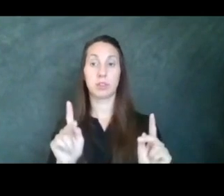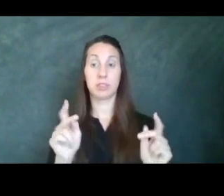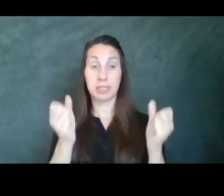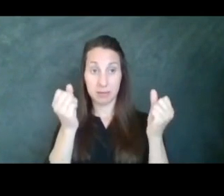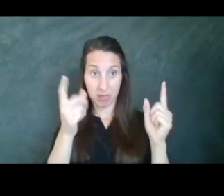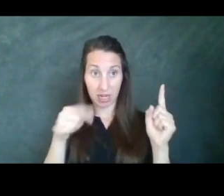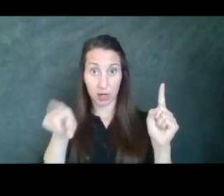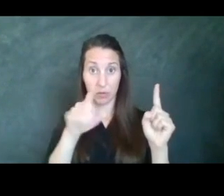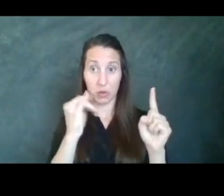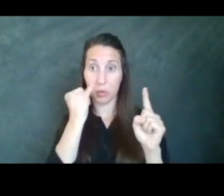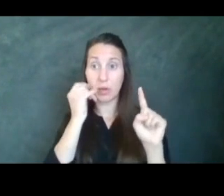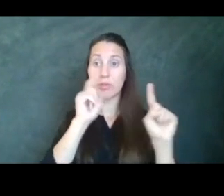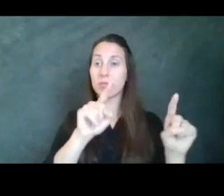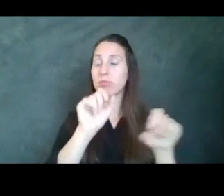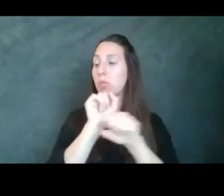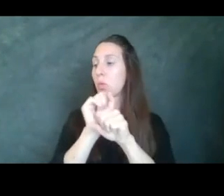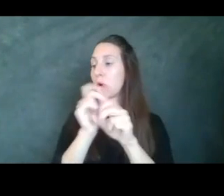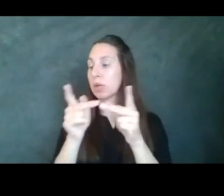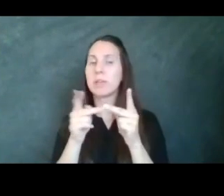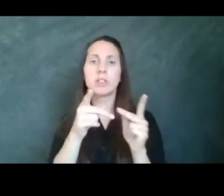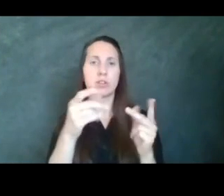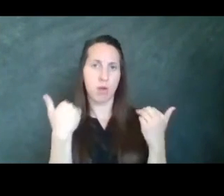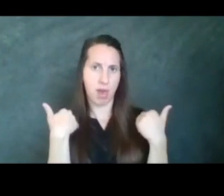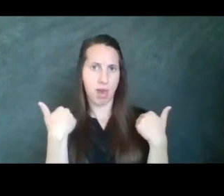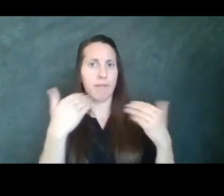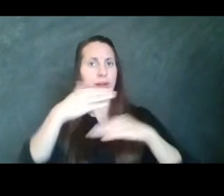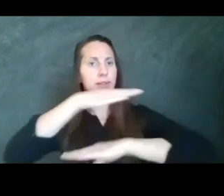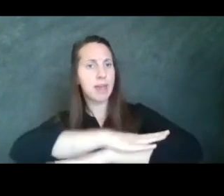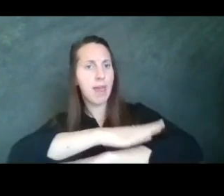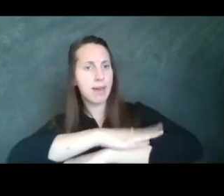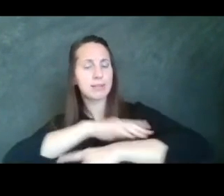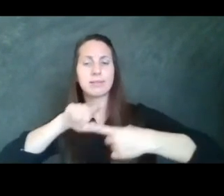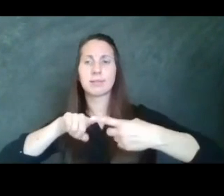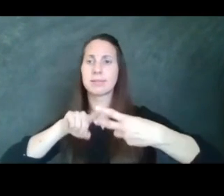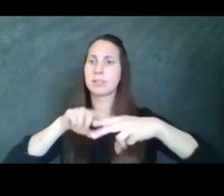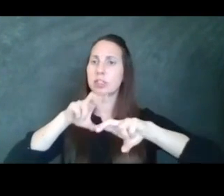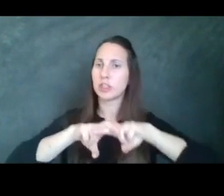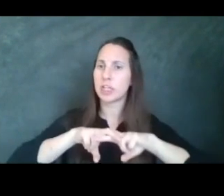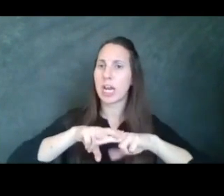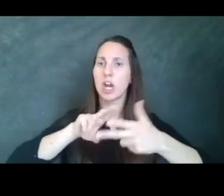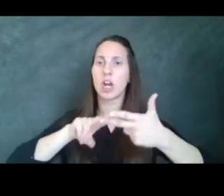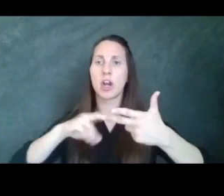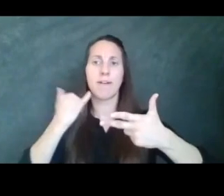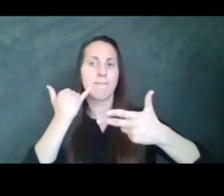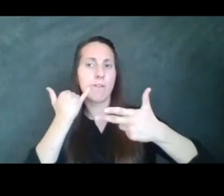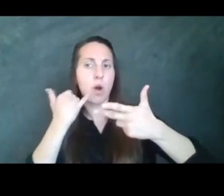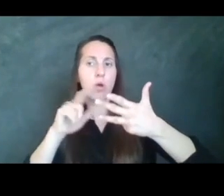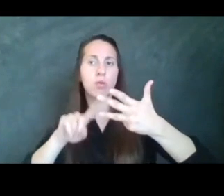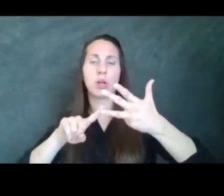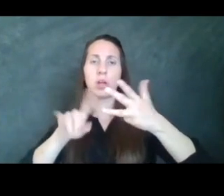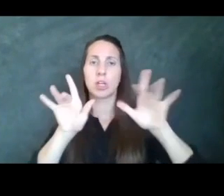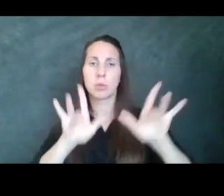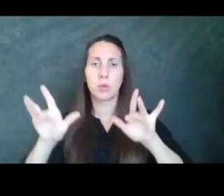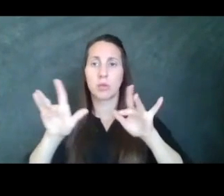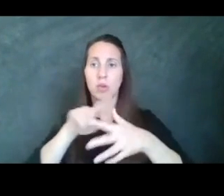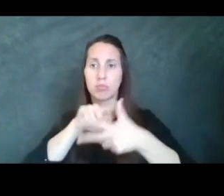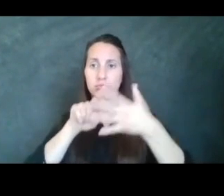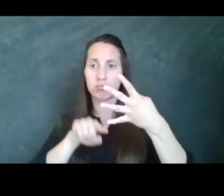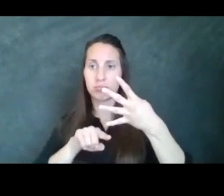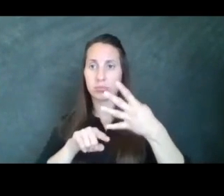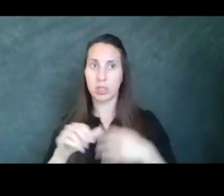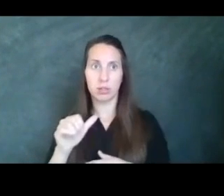workplace, you have a desk, you have a chair, you have a telephone, you have a computer. We don't call these